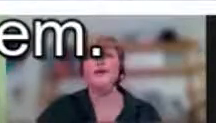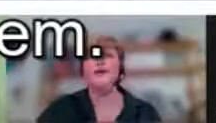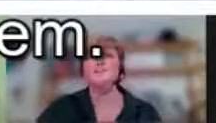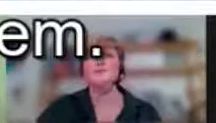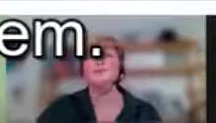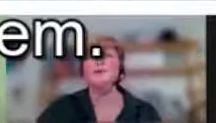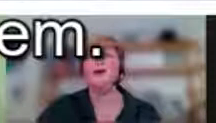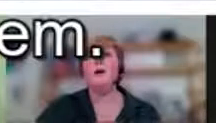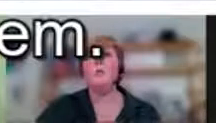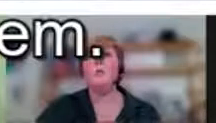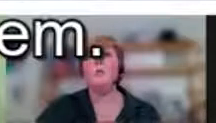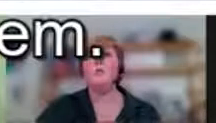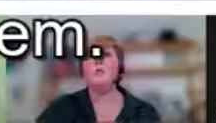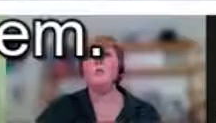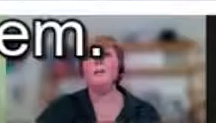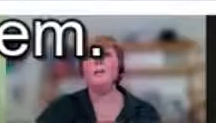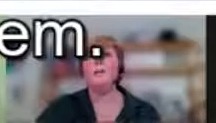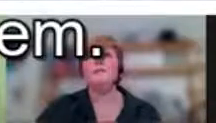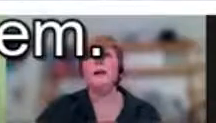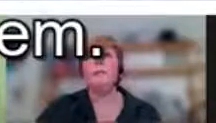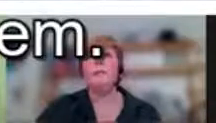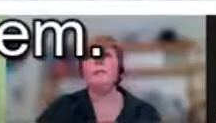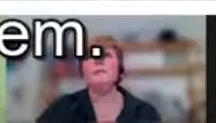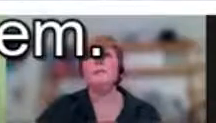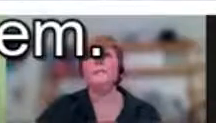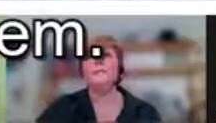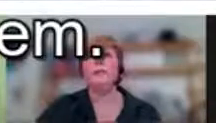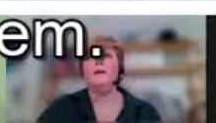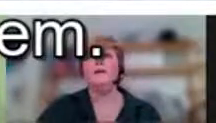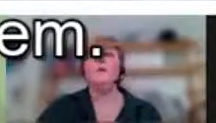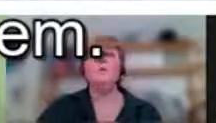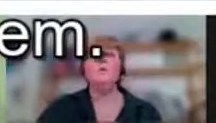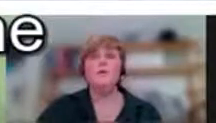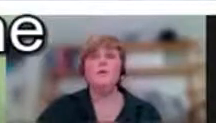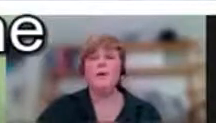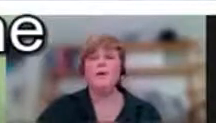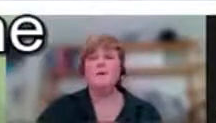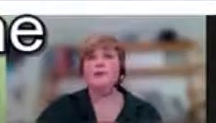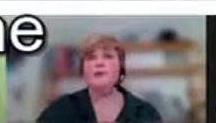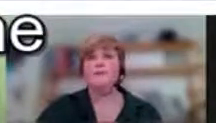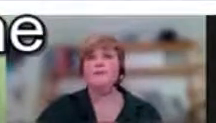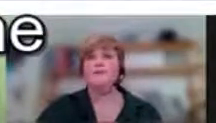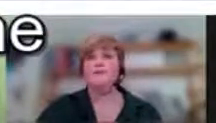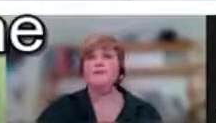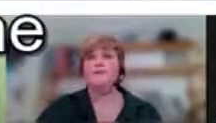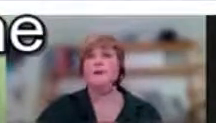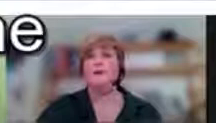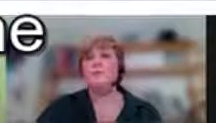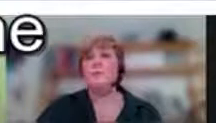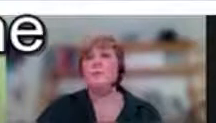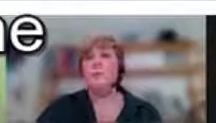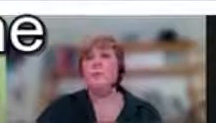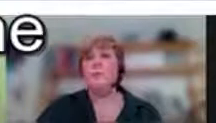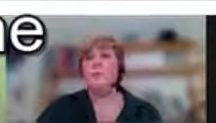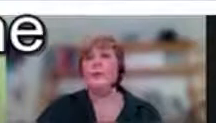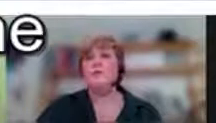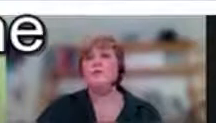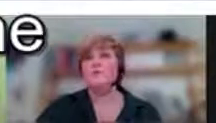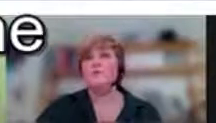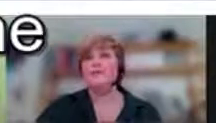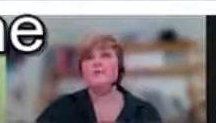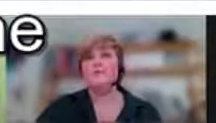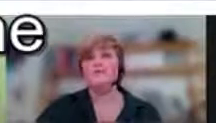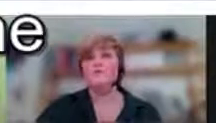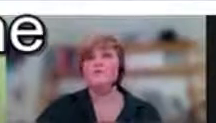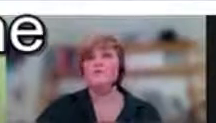possible and to build earth walls or bunds around them. We are also proposing measures such as closed board fencing